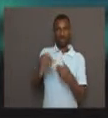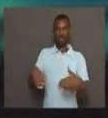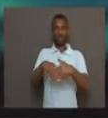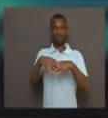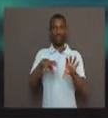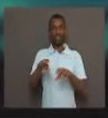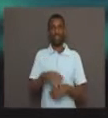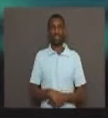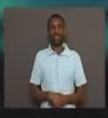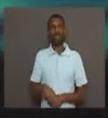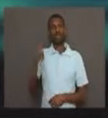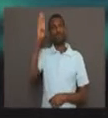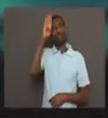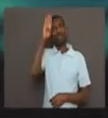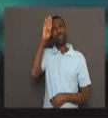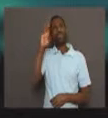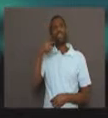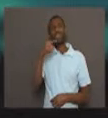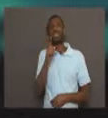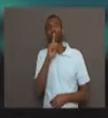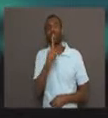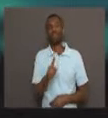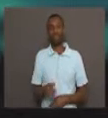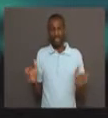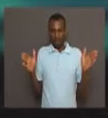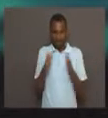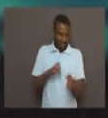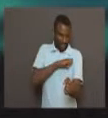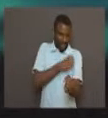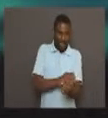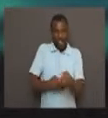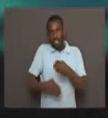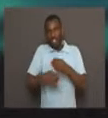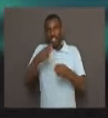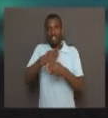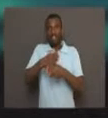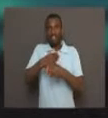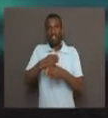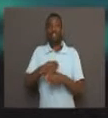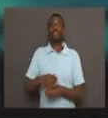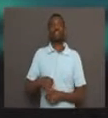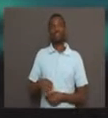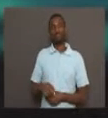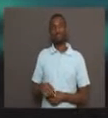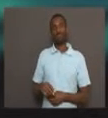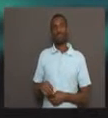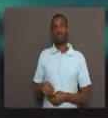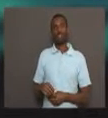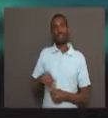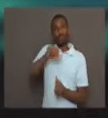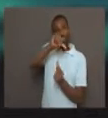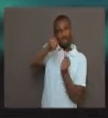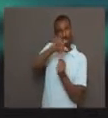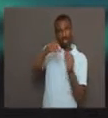Bohr's suggestion was that specific energy levels exist within an